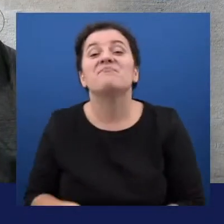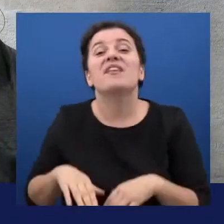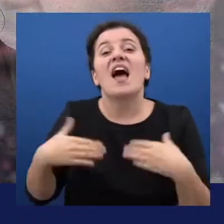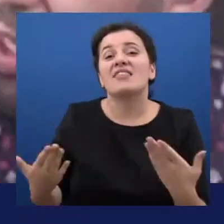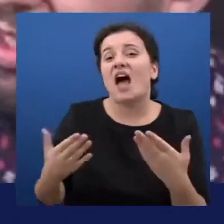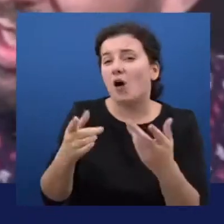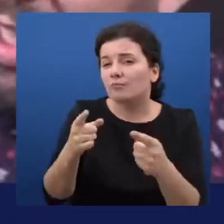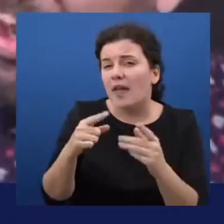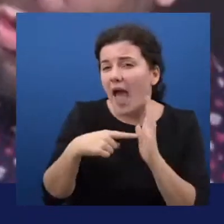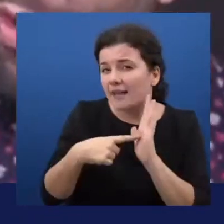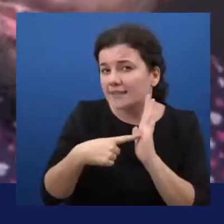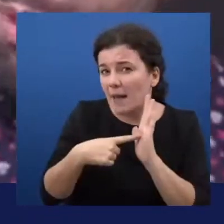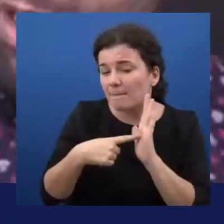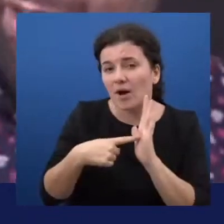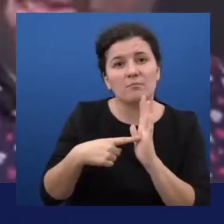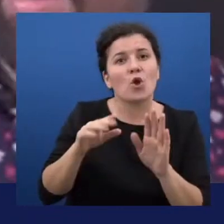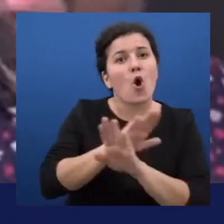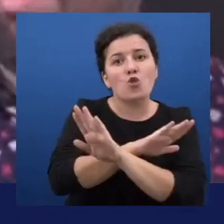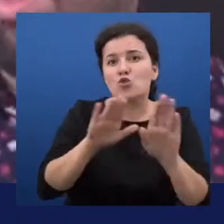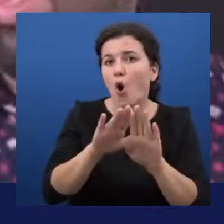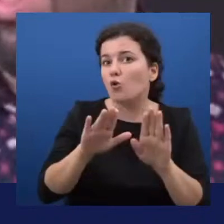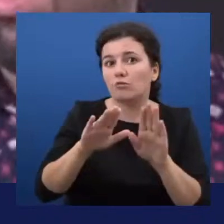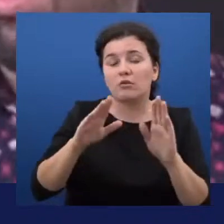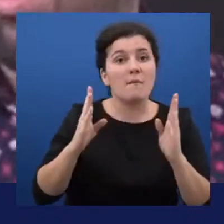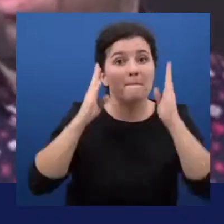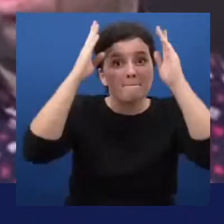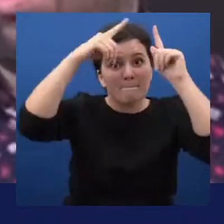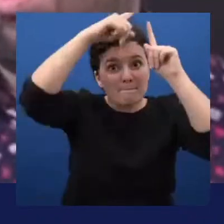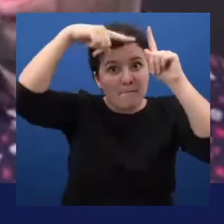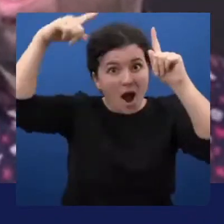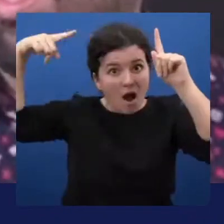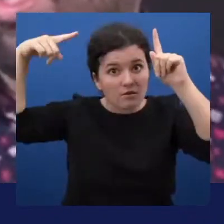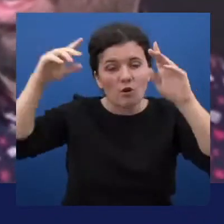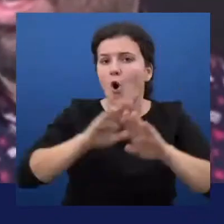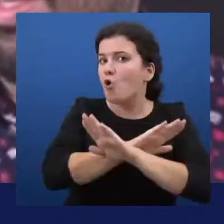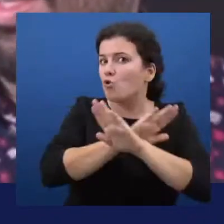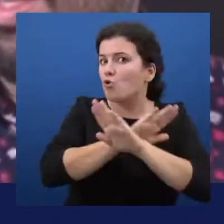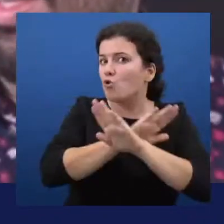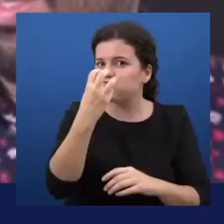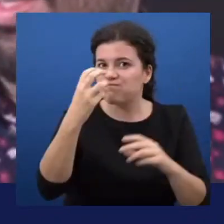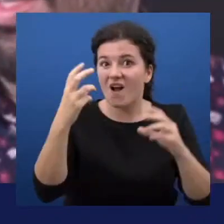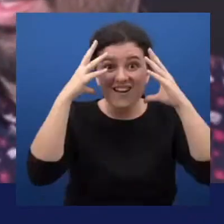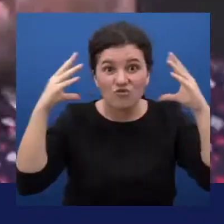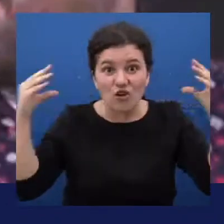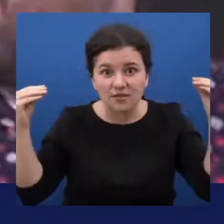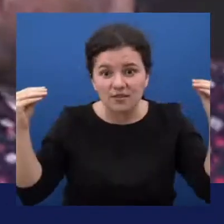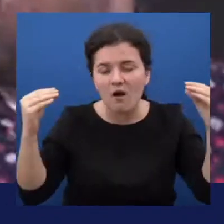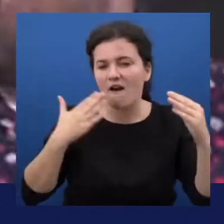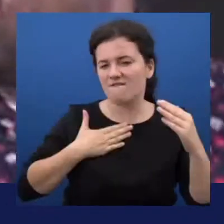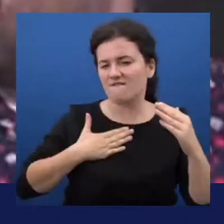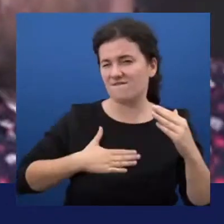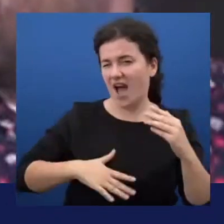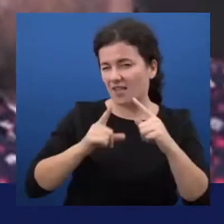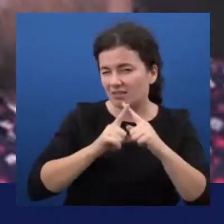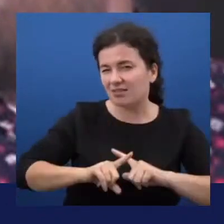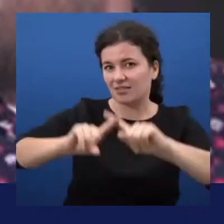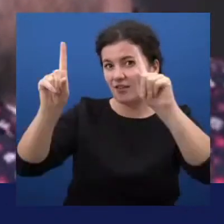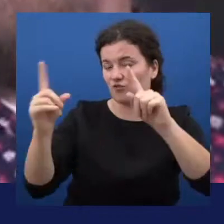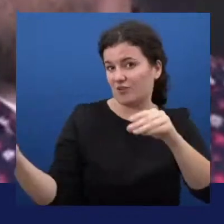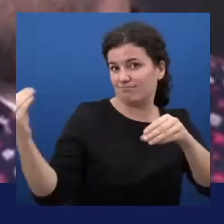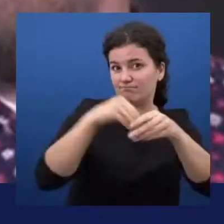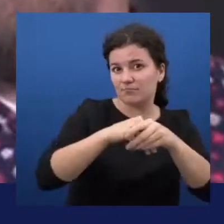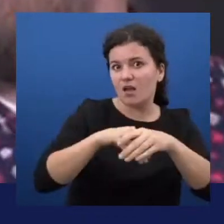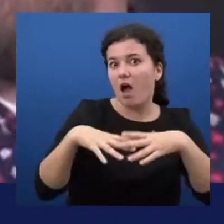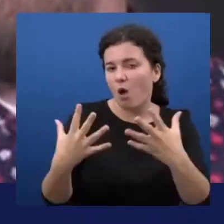isn't Krusty nor Bart? Ah. Okay, let's do that. Let's see if I can interrupt the test. Oh,